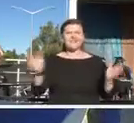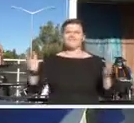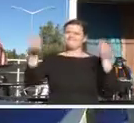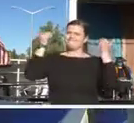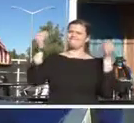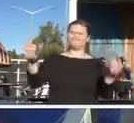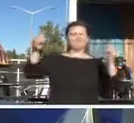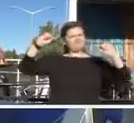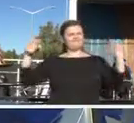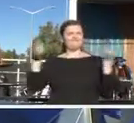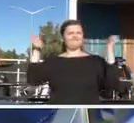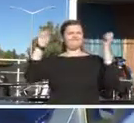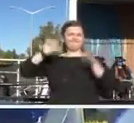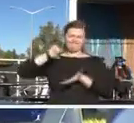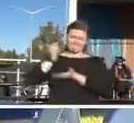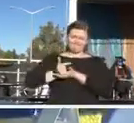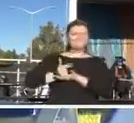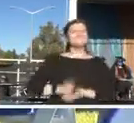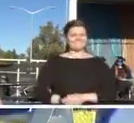begin.